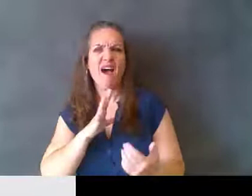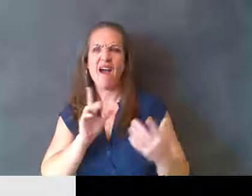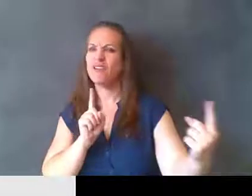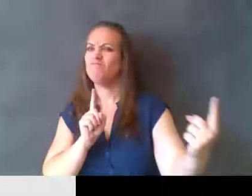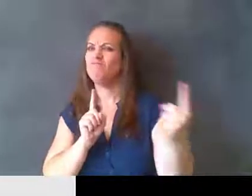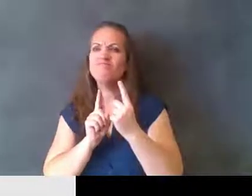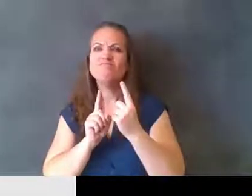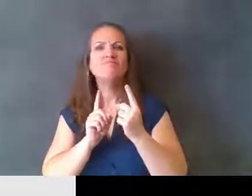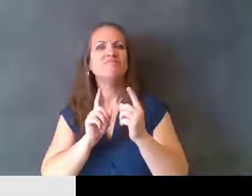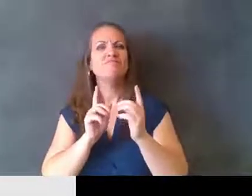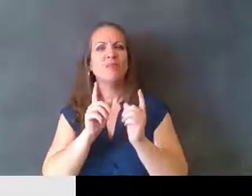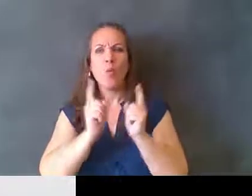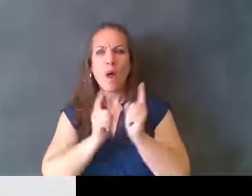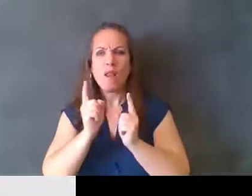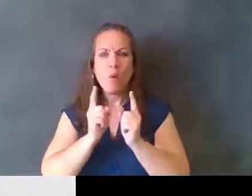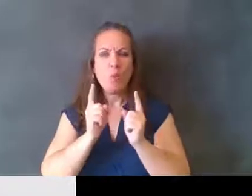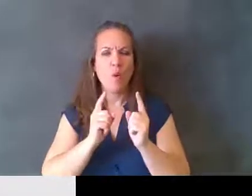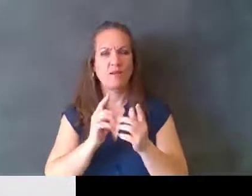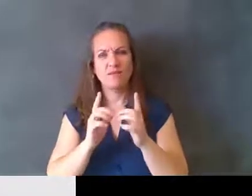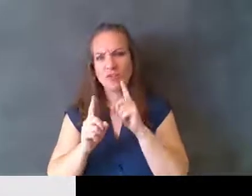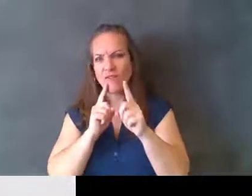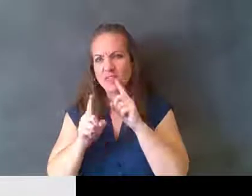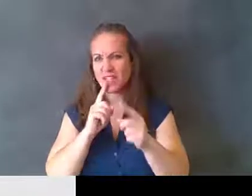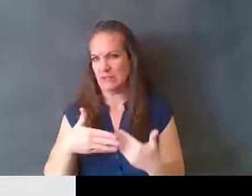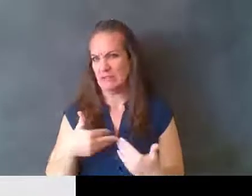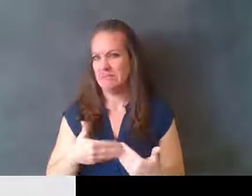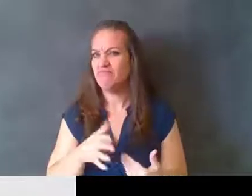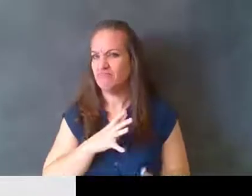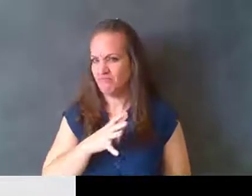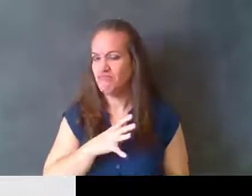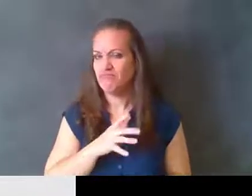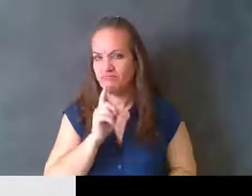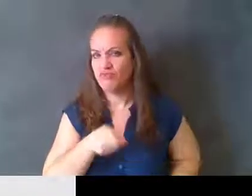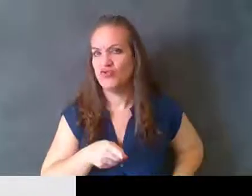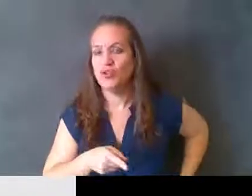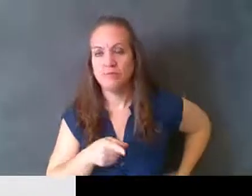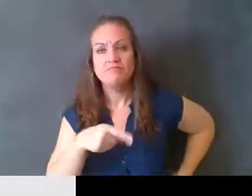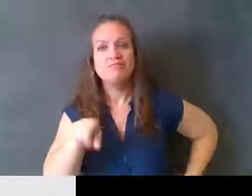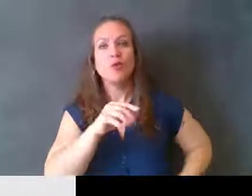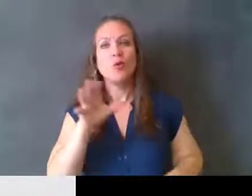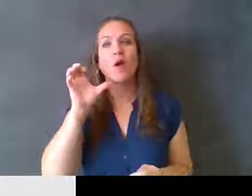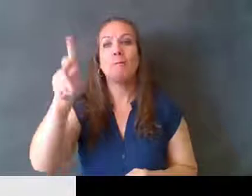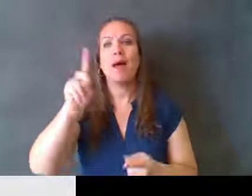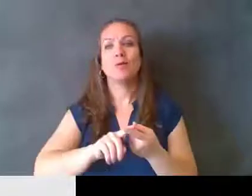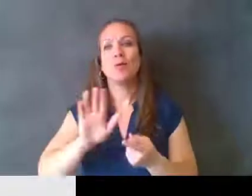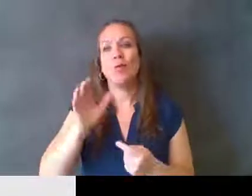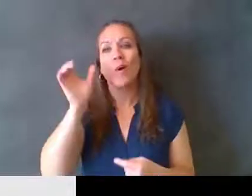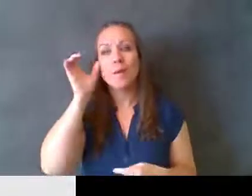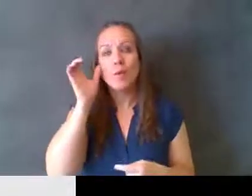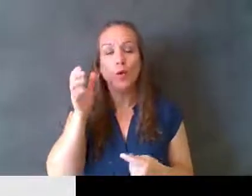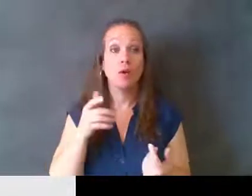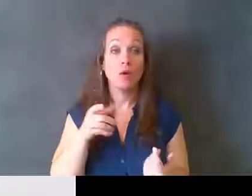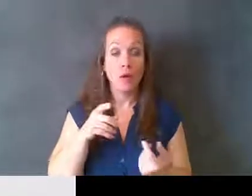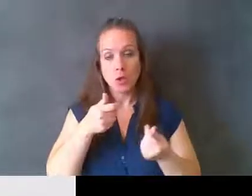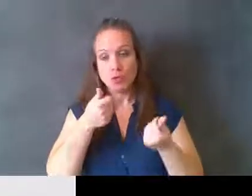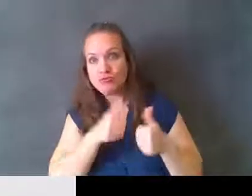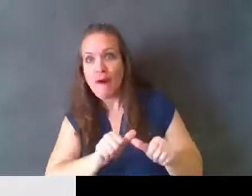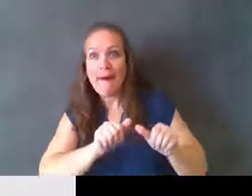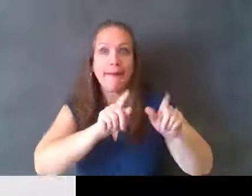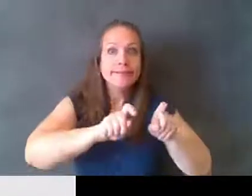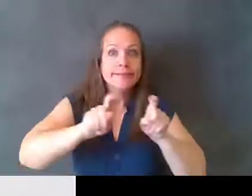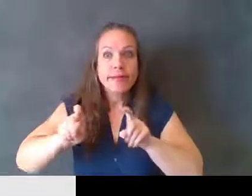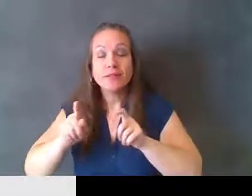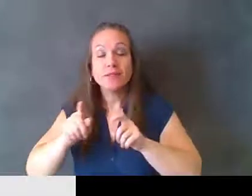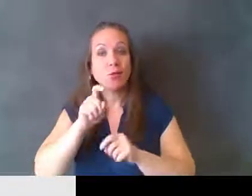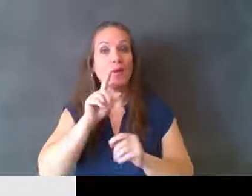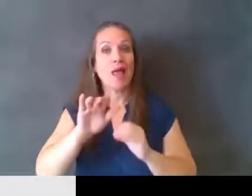these features, once you get back to your computer and try these tools out, please feel free to email me. My email is